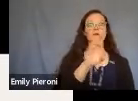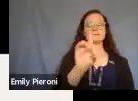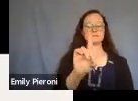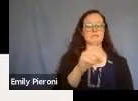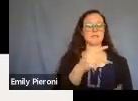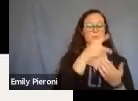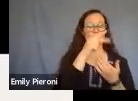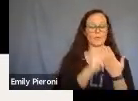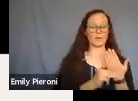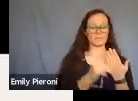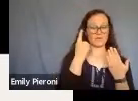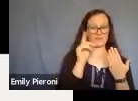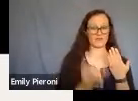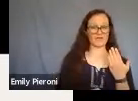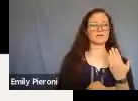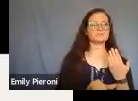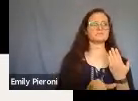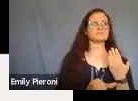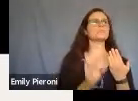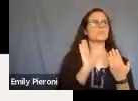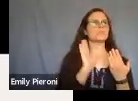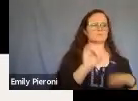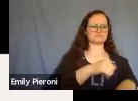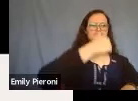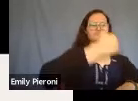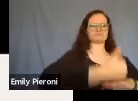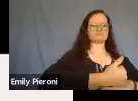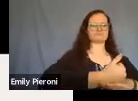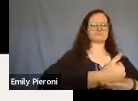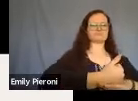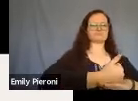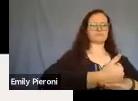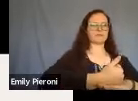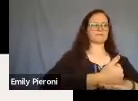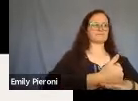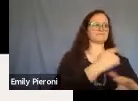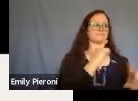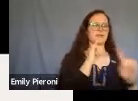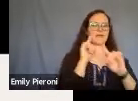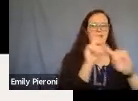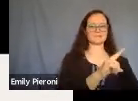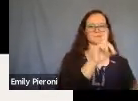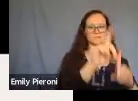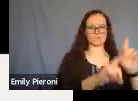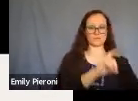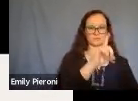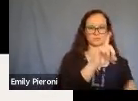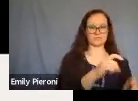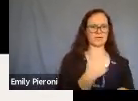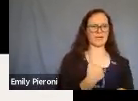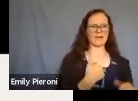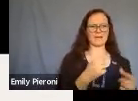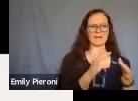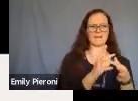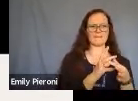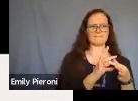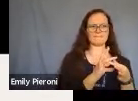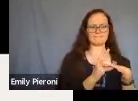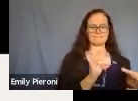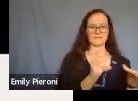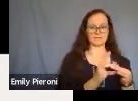help answer some questions. I did mention that Dr. Emmanuel Amonde will be starting next